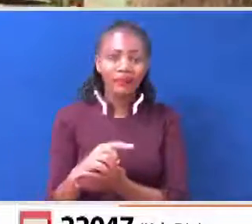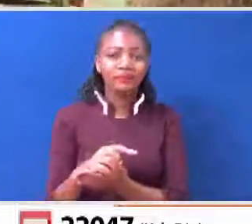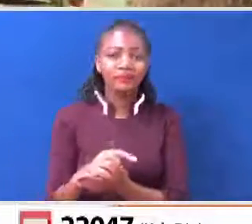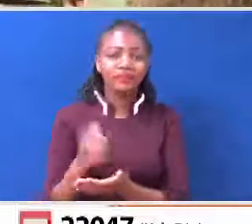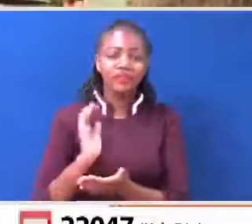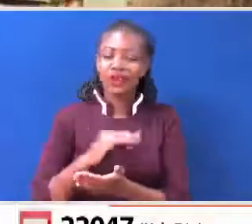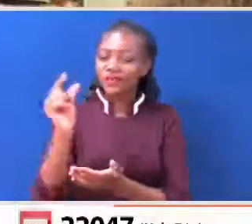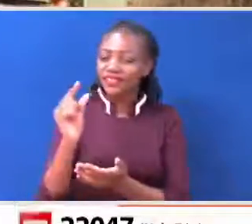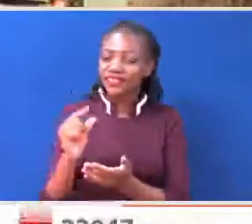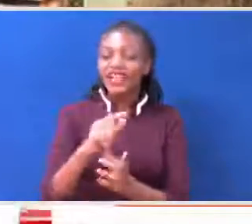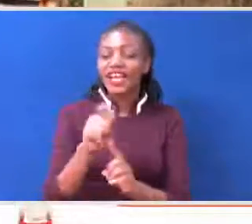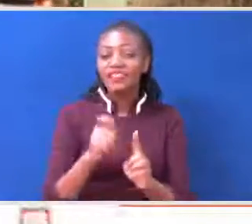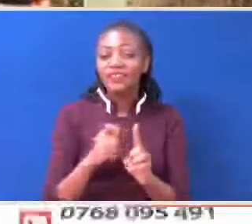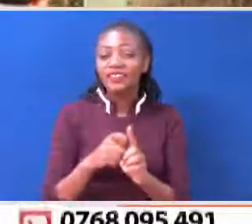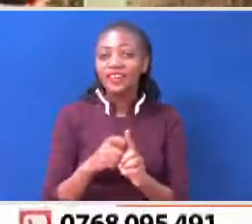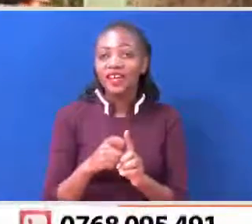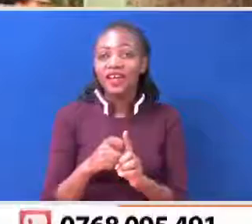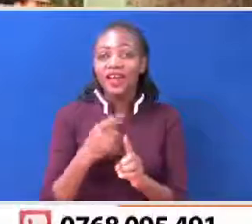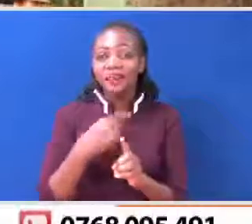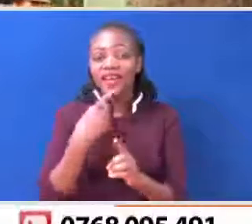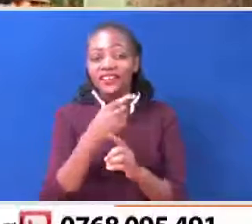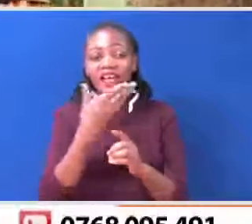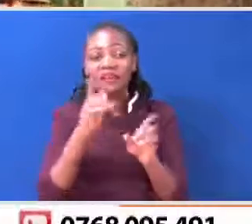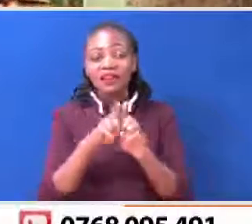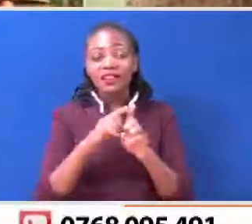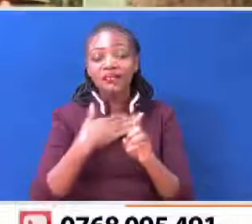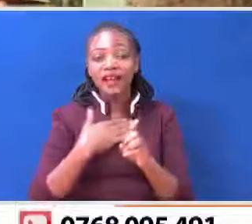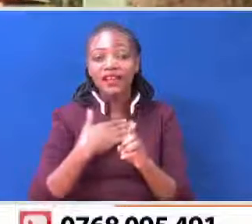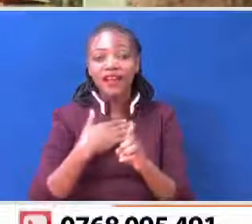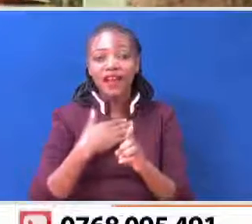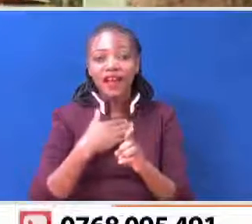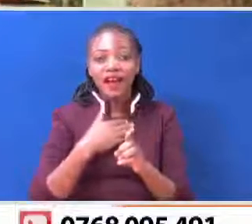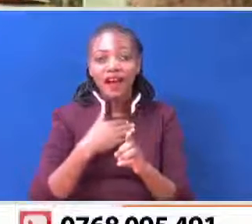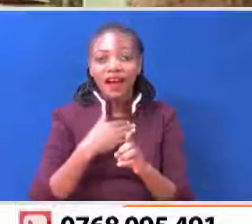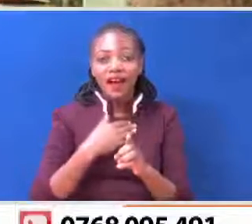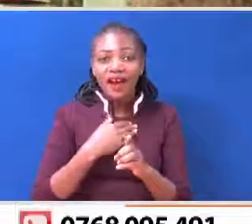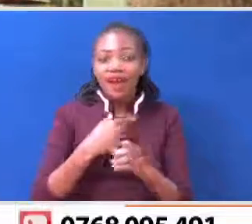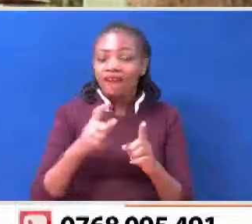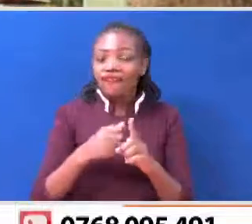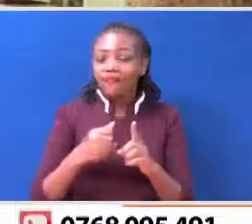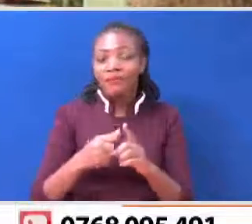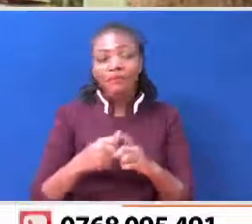region. In particular, I told my brother Moses Kuria when we met yesterday, he needs to consider